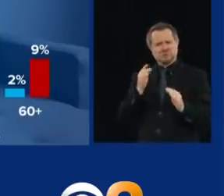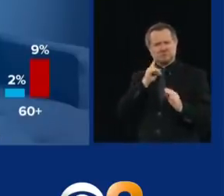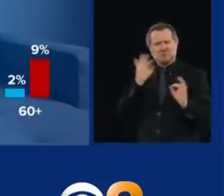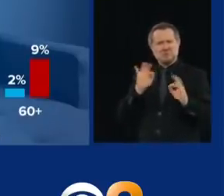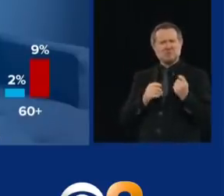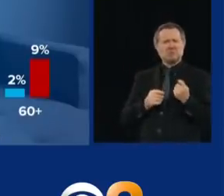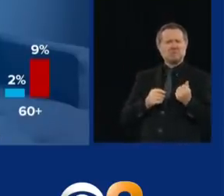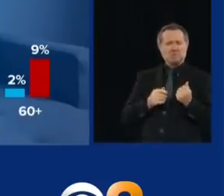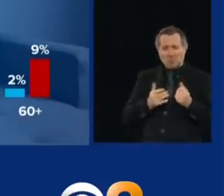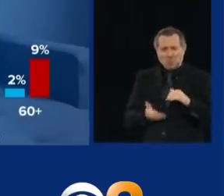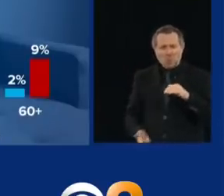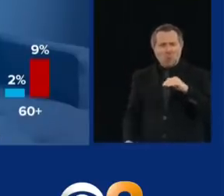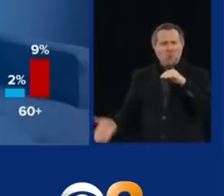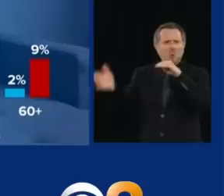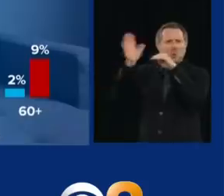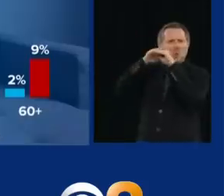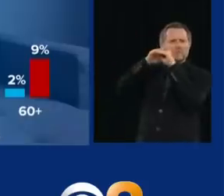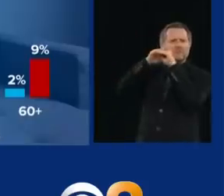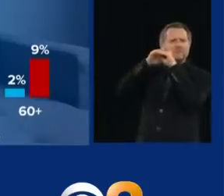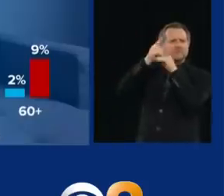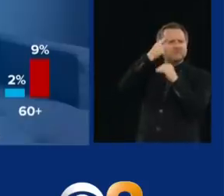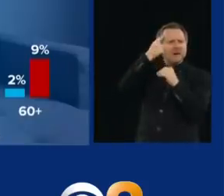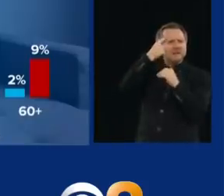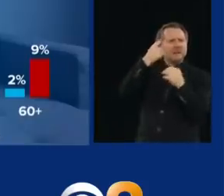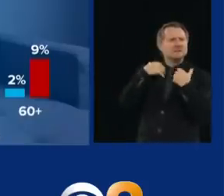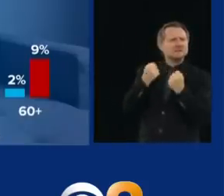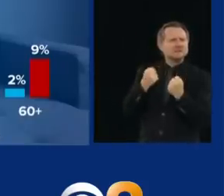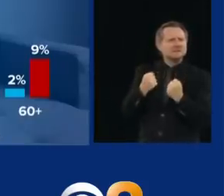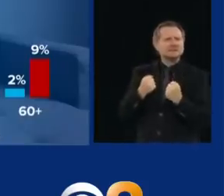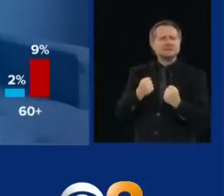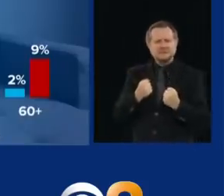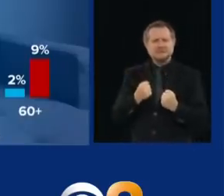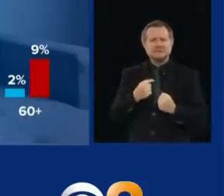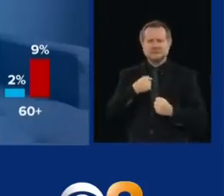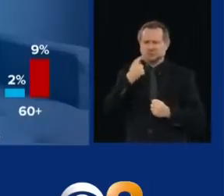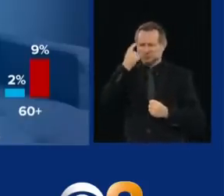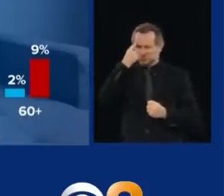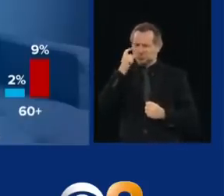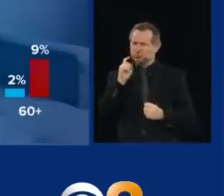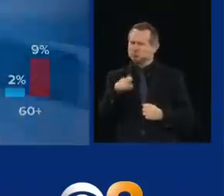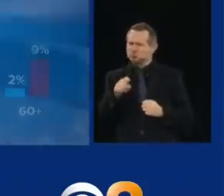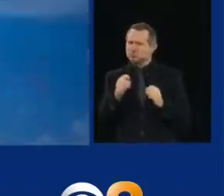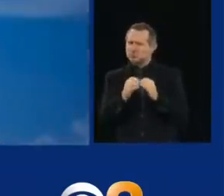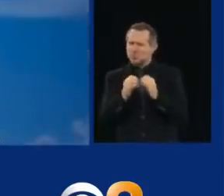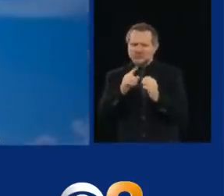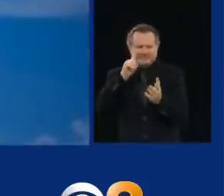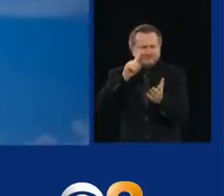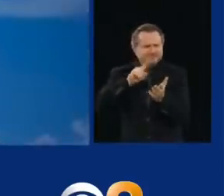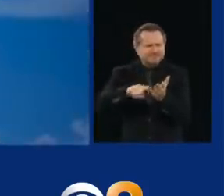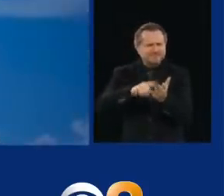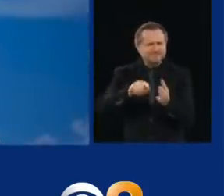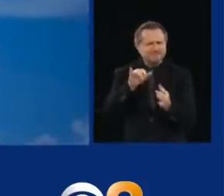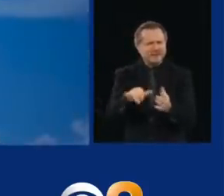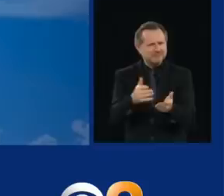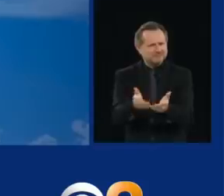And this is something that I think deserves more attention than it has gotten because it's very